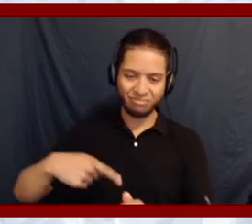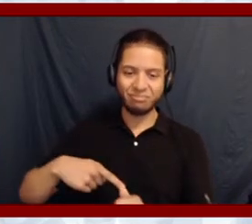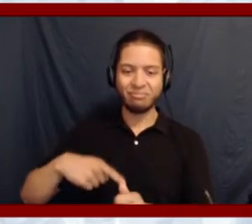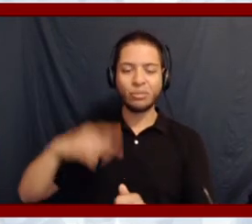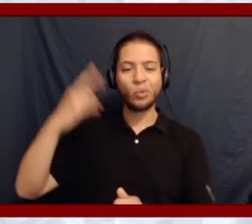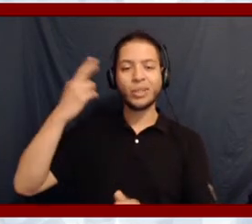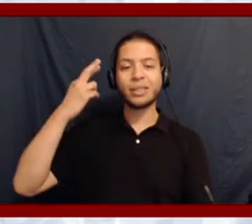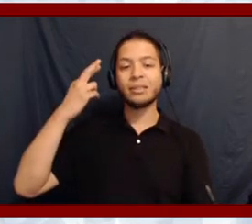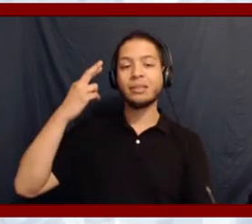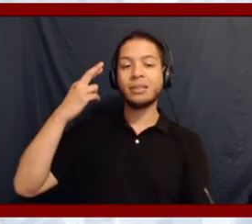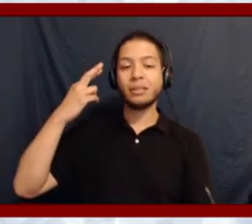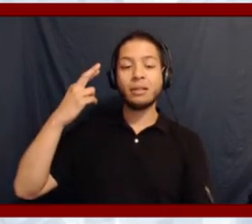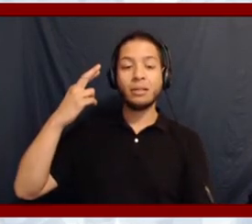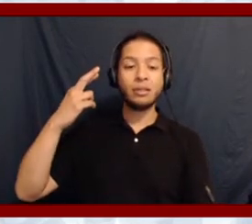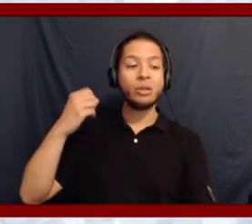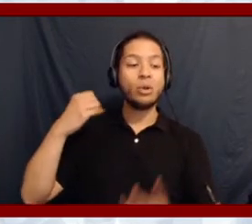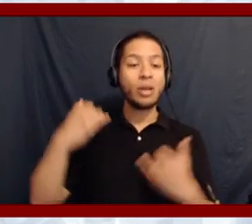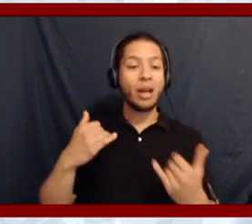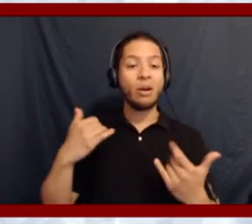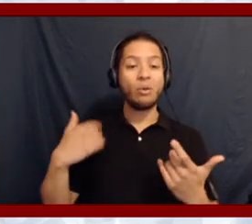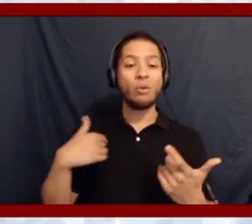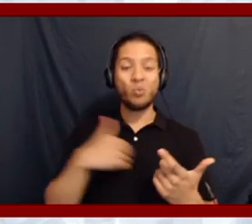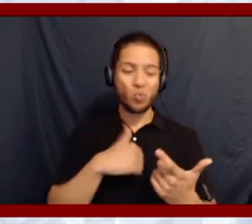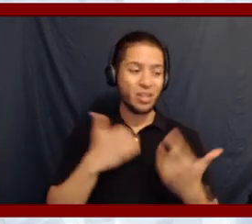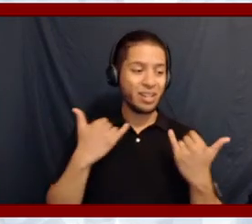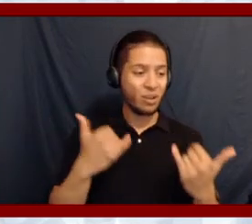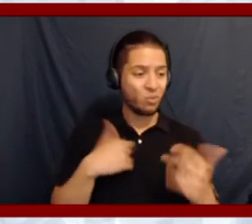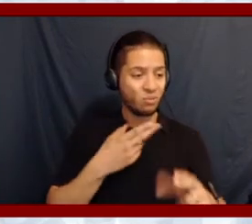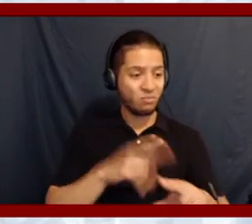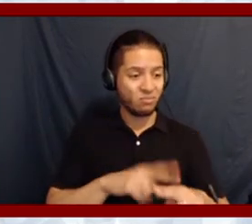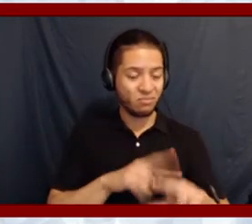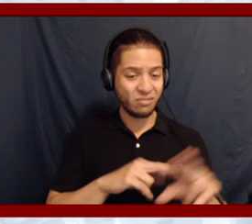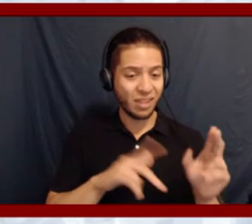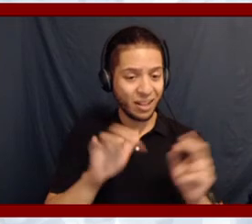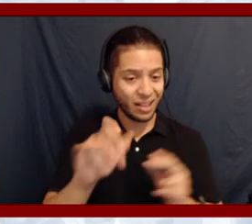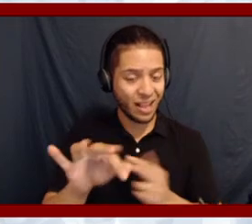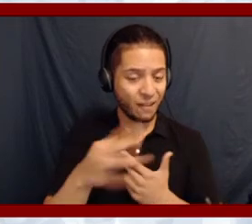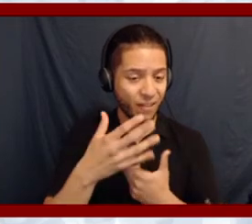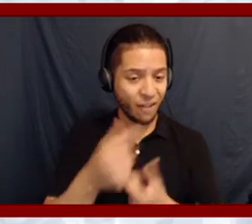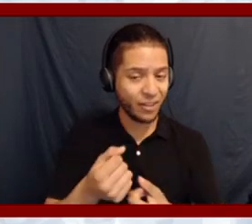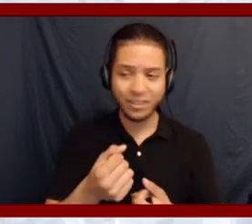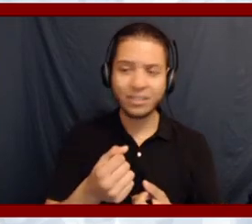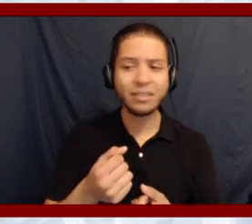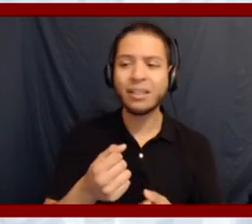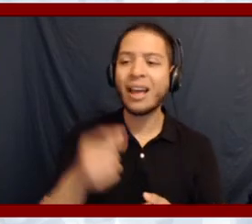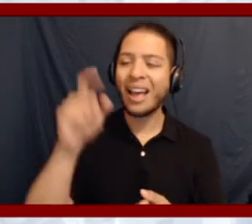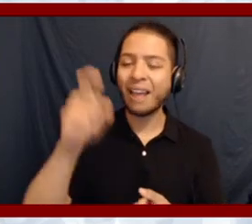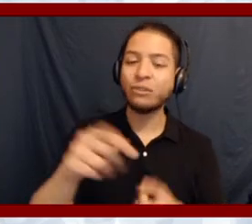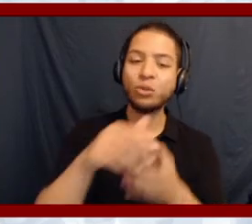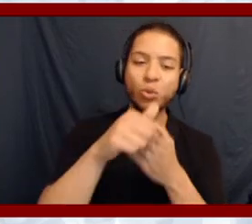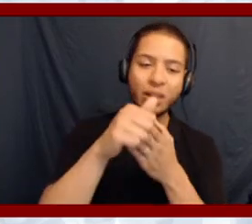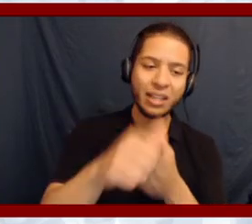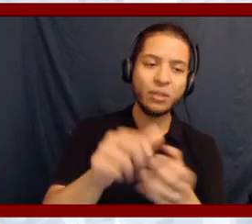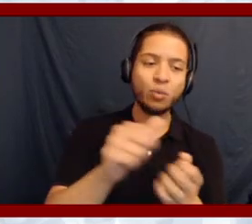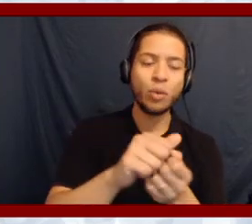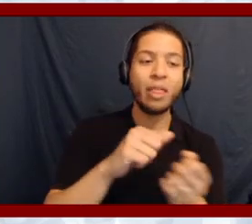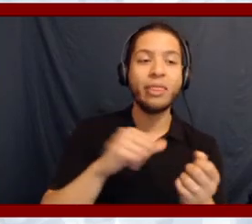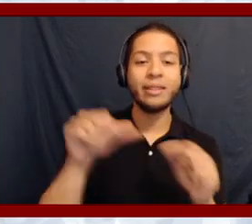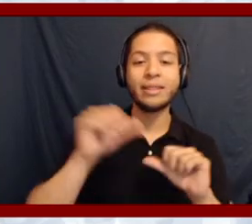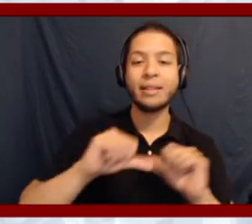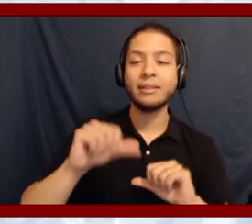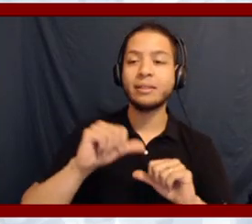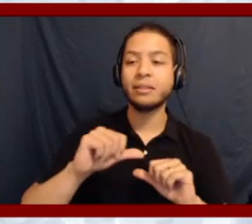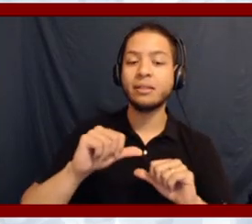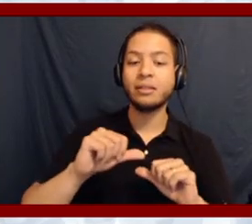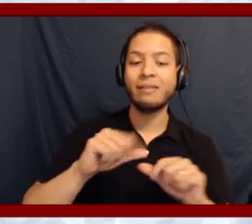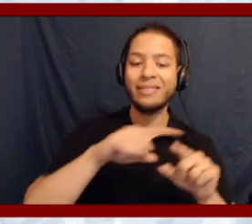increasing the lack of confidence that they have in these institutions. So lead with the science, lean on science, establish structures where